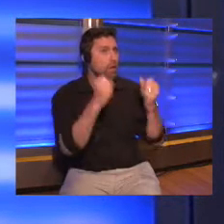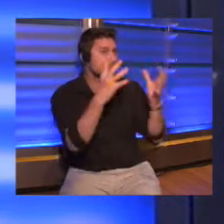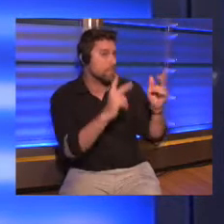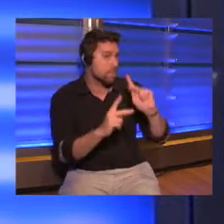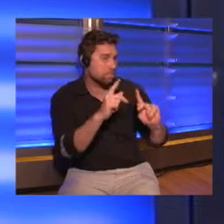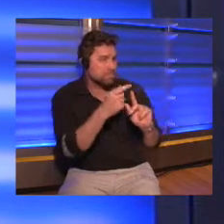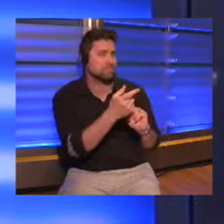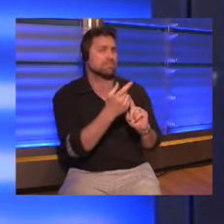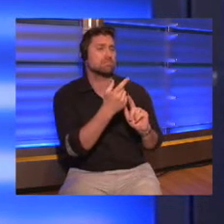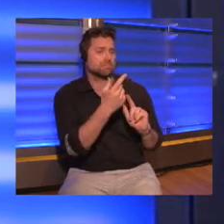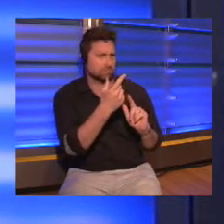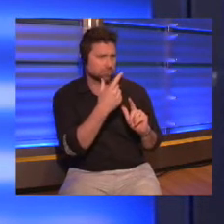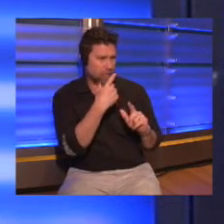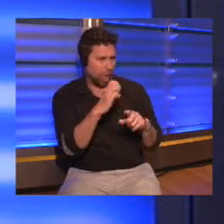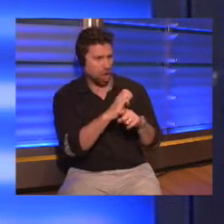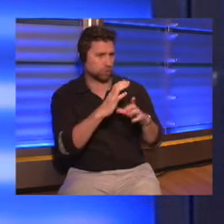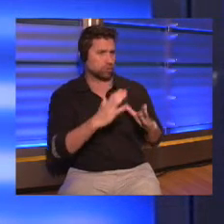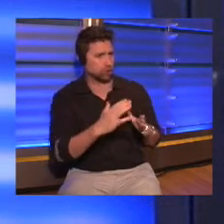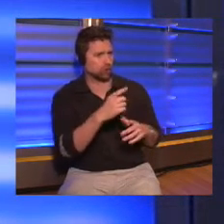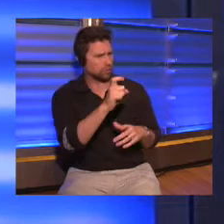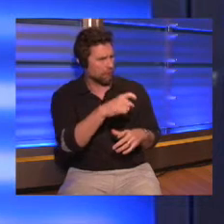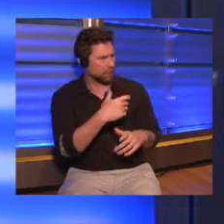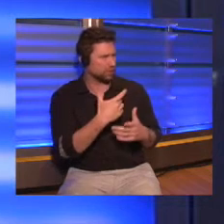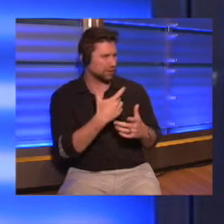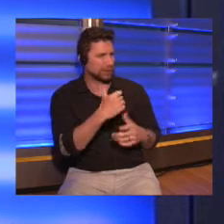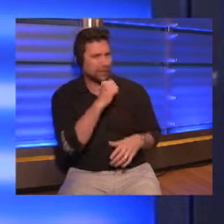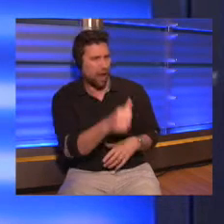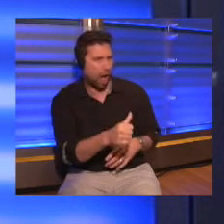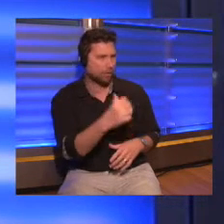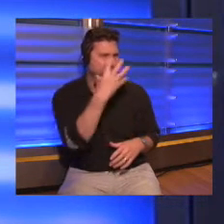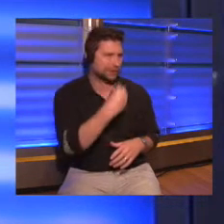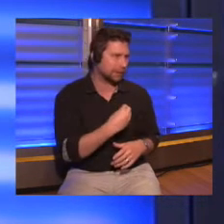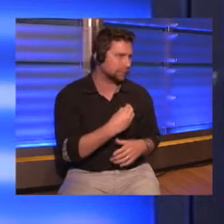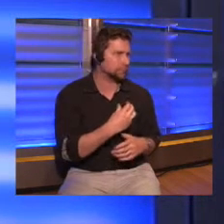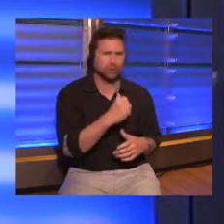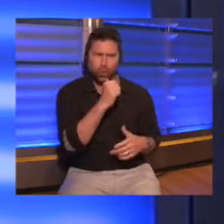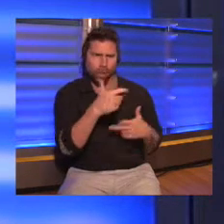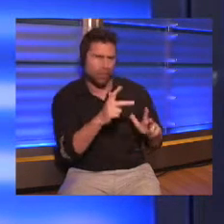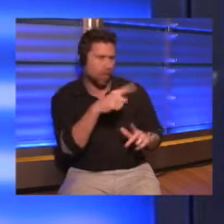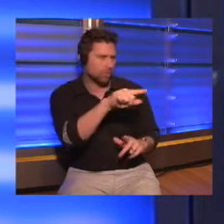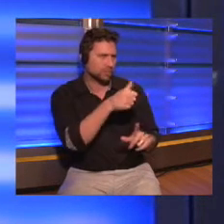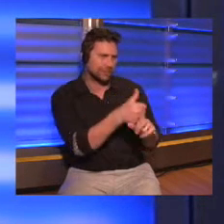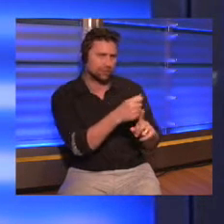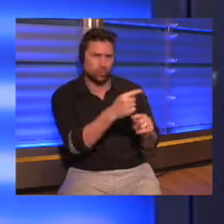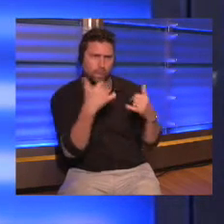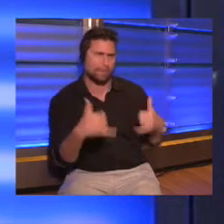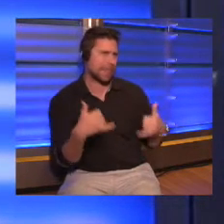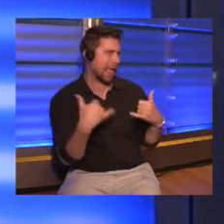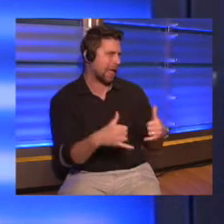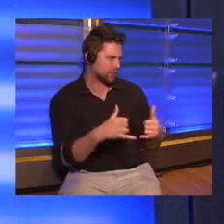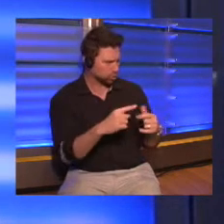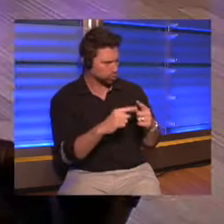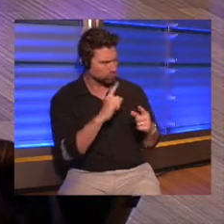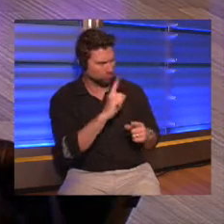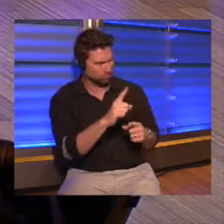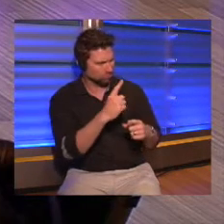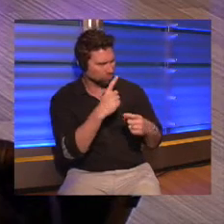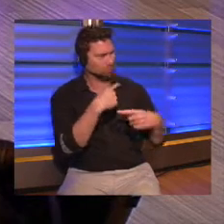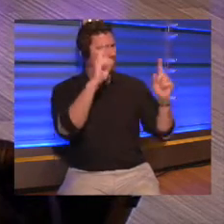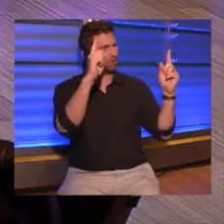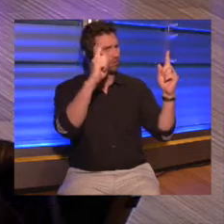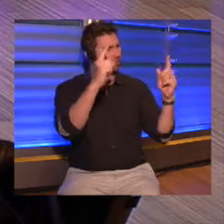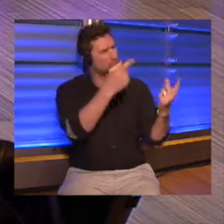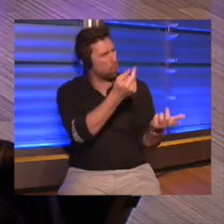that entrepreneurs have to not sleep and not allow themselves to play to really succeed. What would you